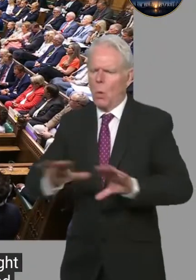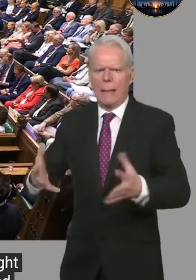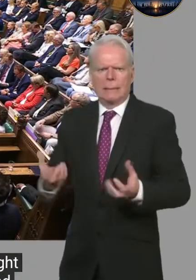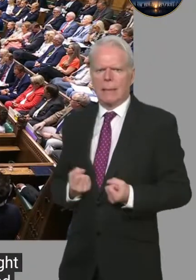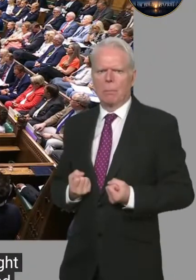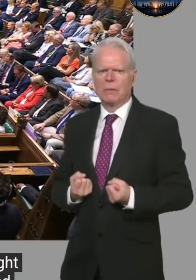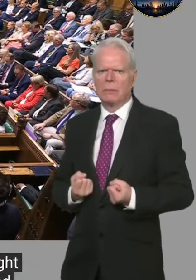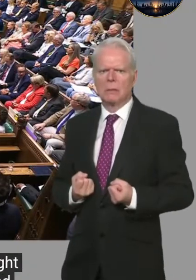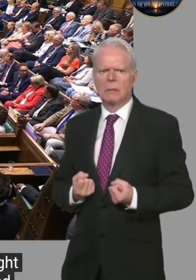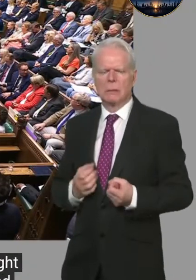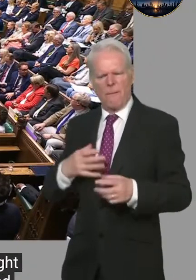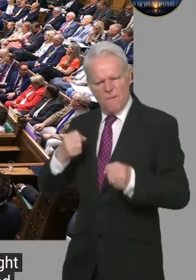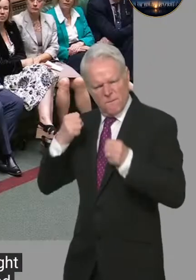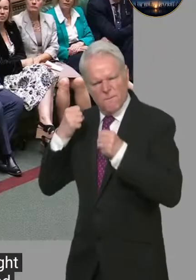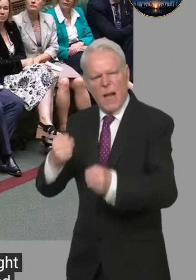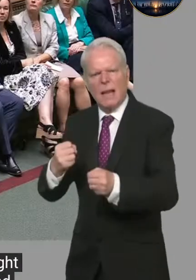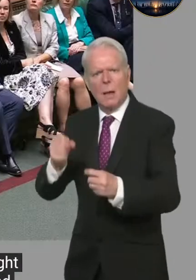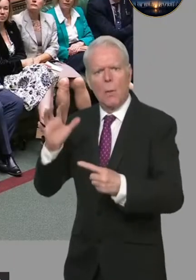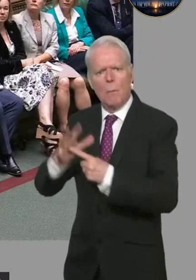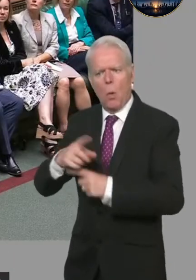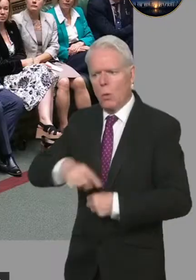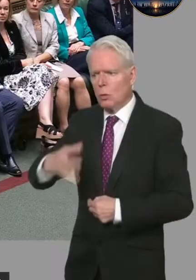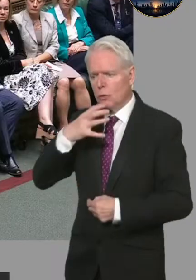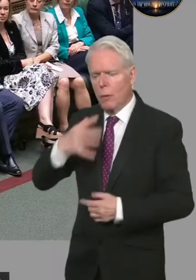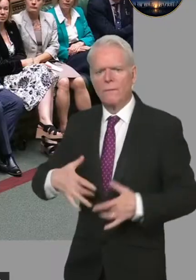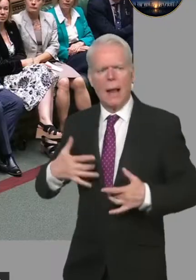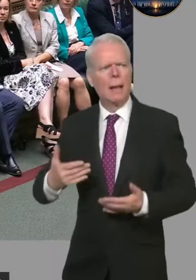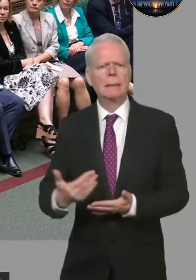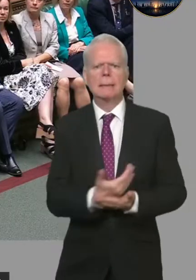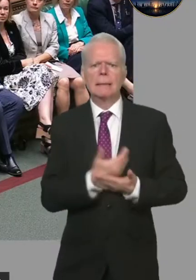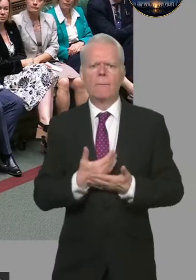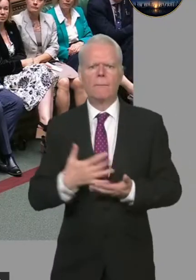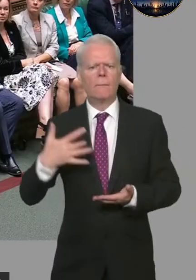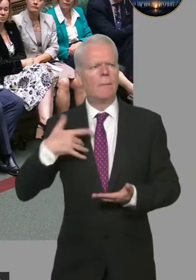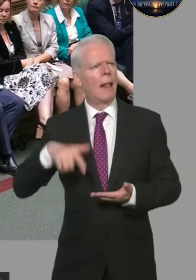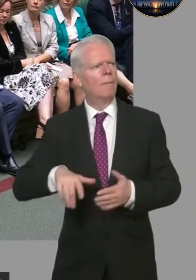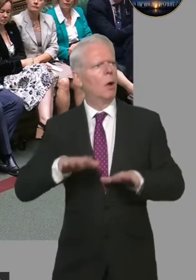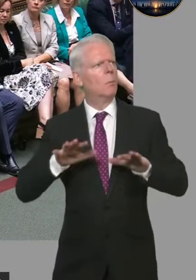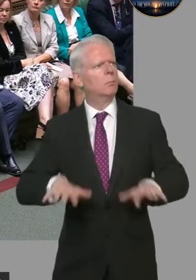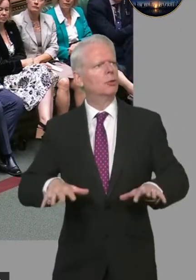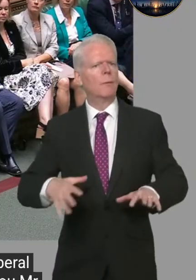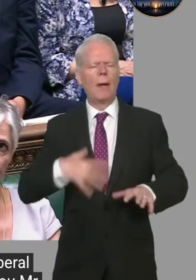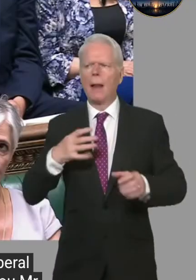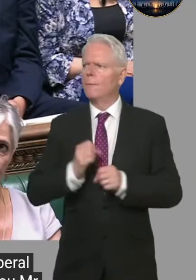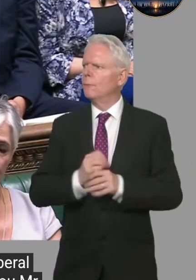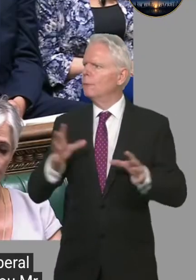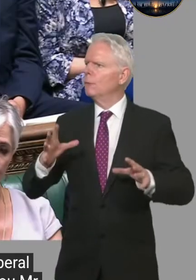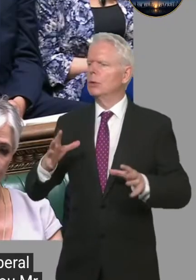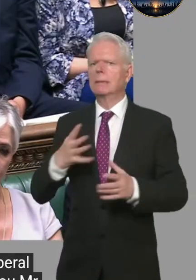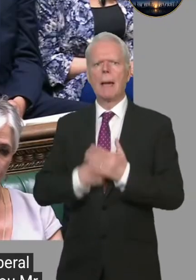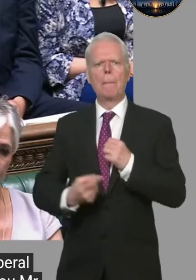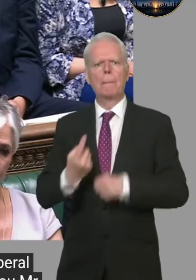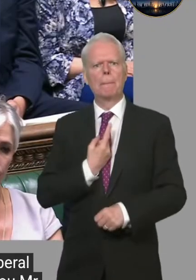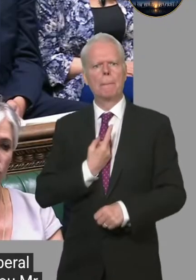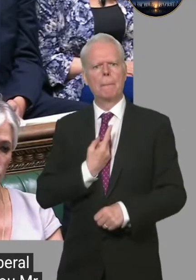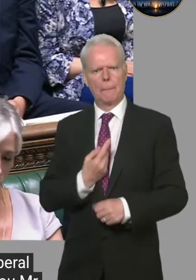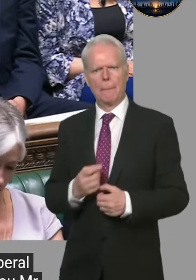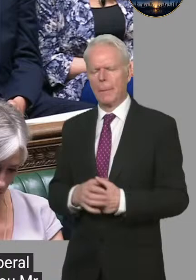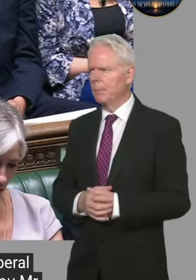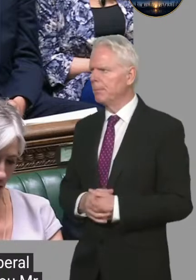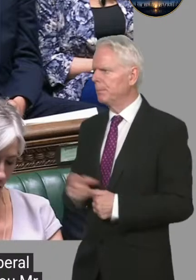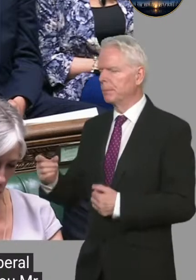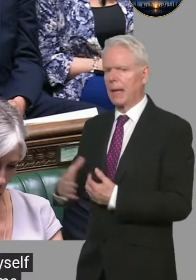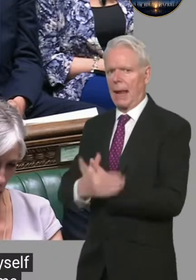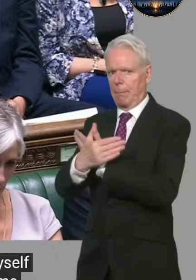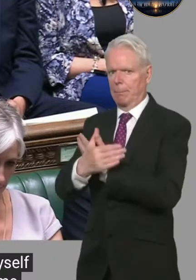Can I associate myself and my party with the Prime Minister's remarks about the horrifying train crash in Bedford and the appalling attacks near a mosque in